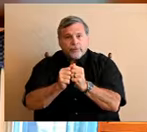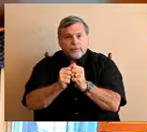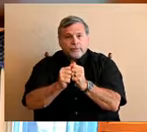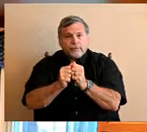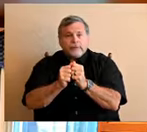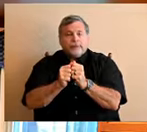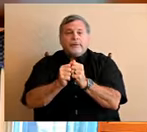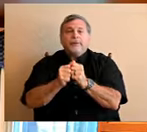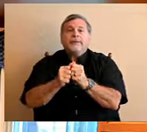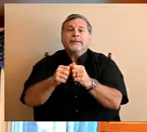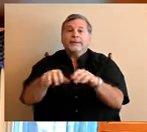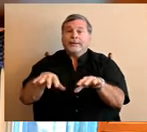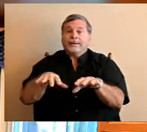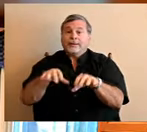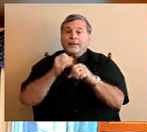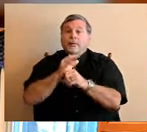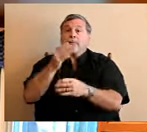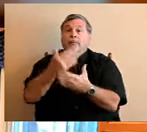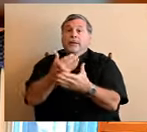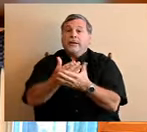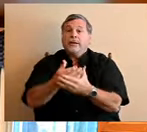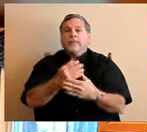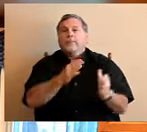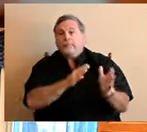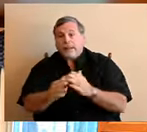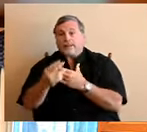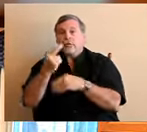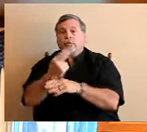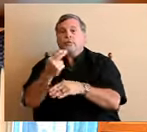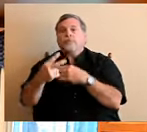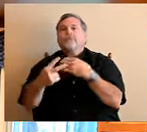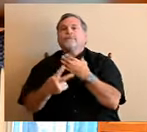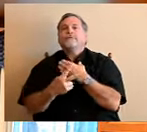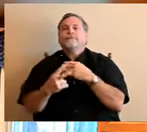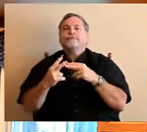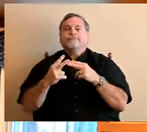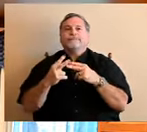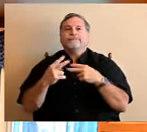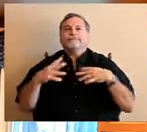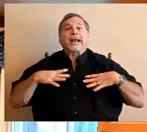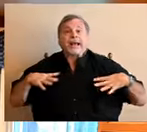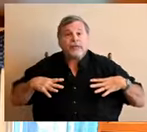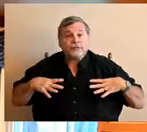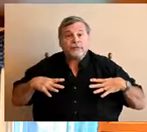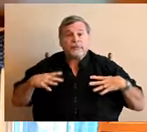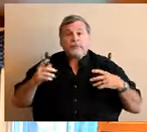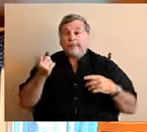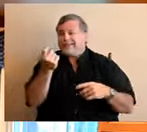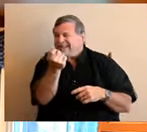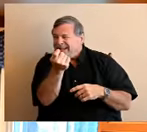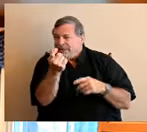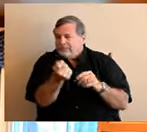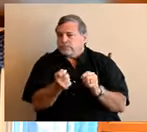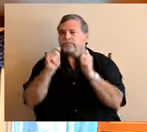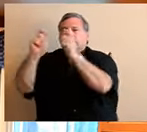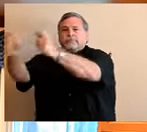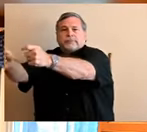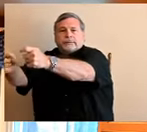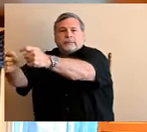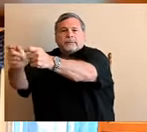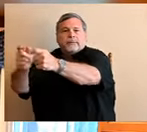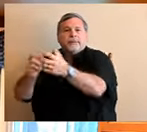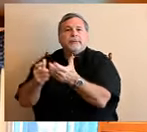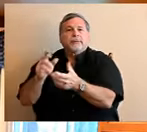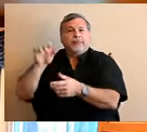So take that money that you were going to use on your vacation, take a little snip of it and give it to the food